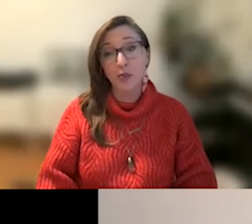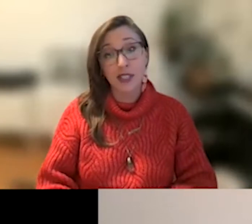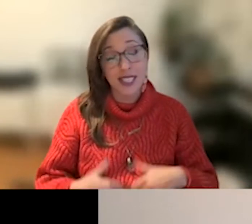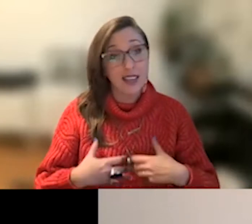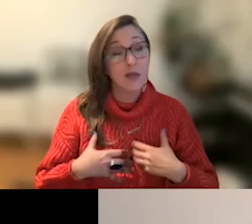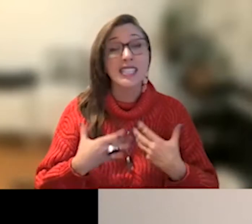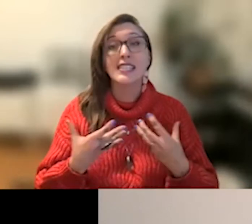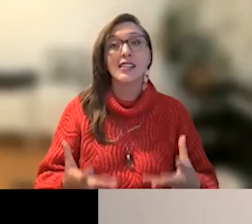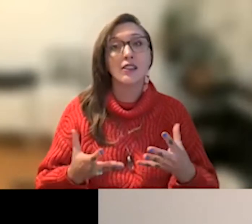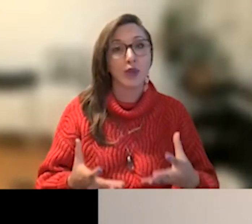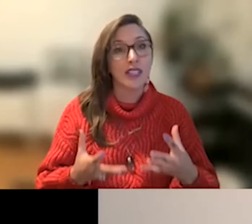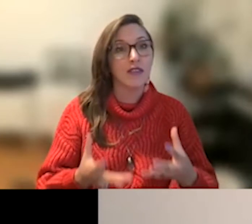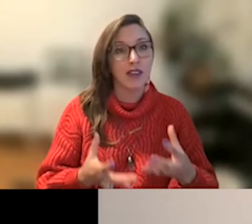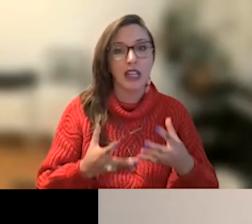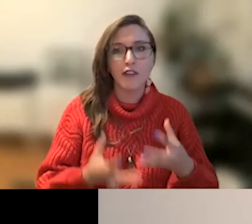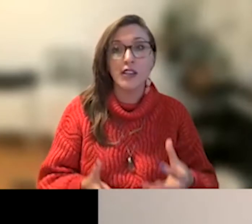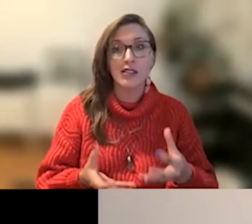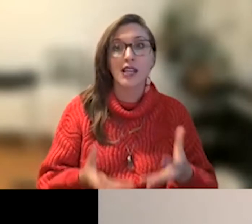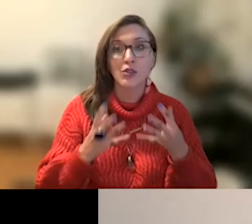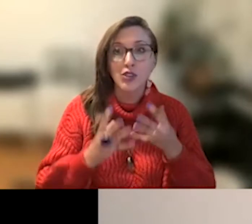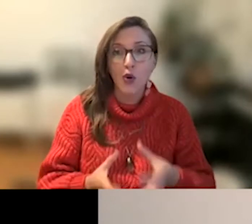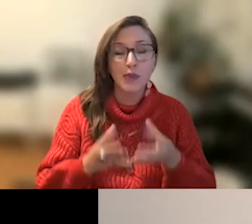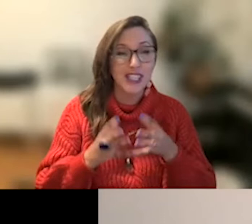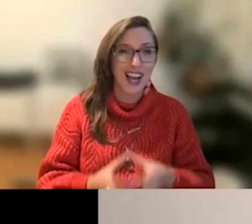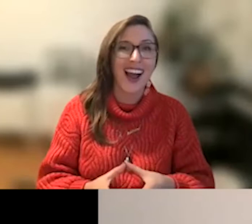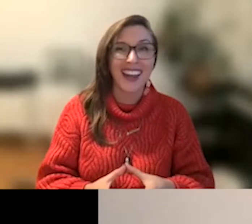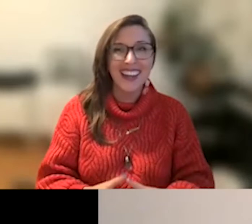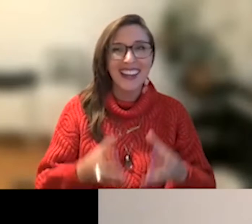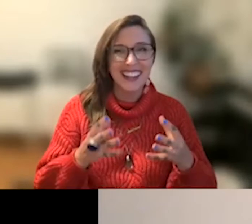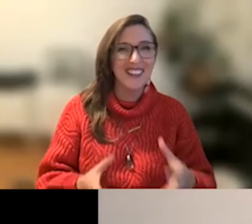writers in prison to give them a sense of what this event really feels like. So don't be